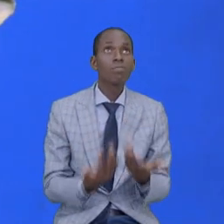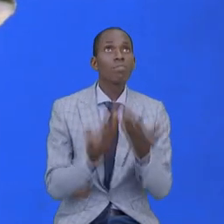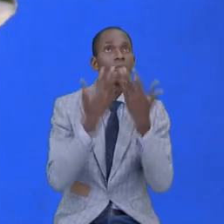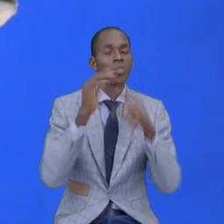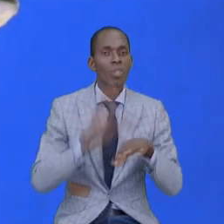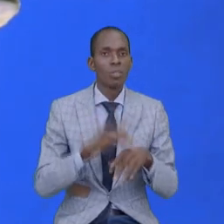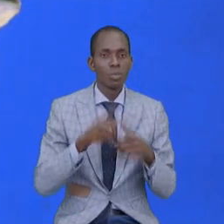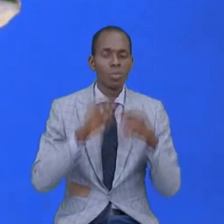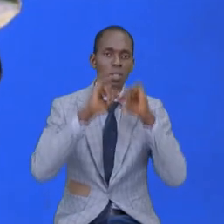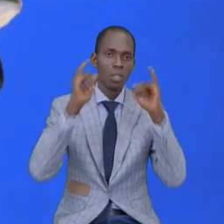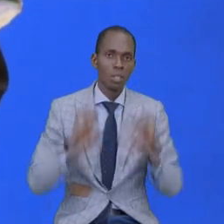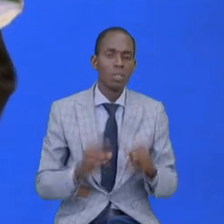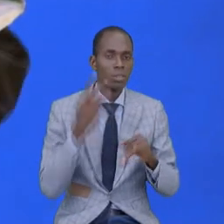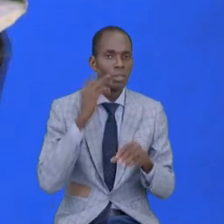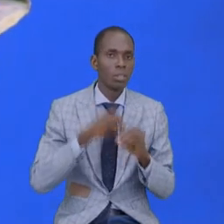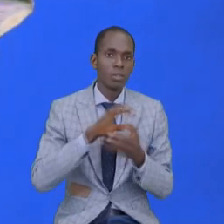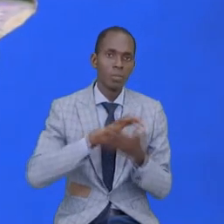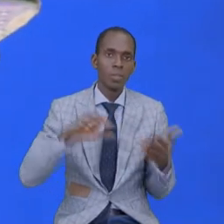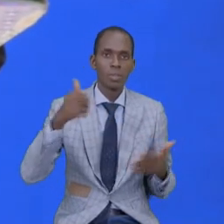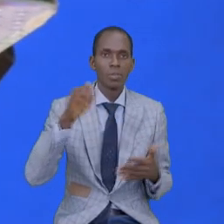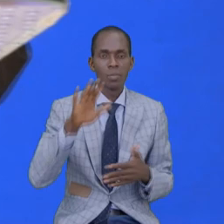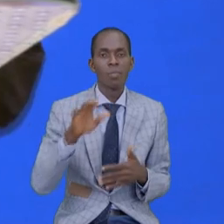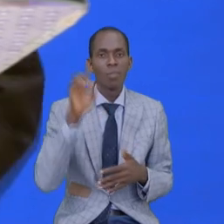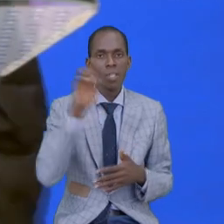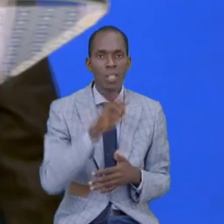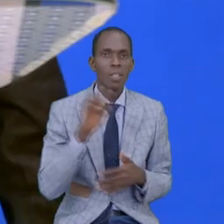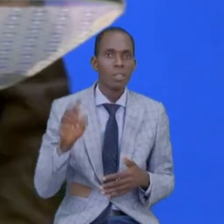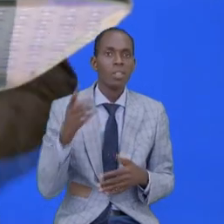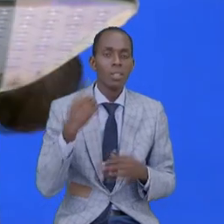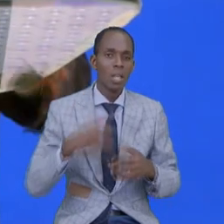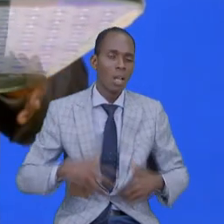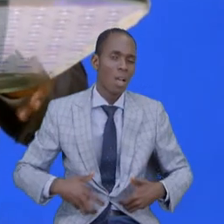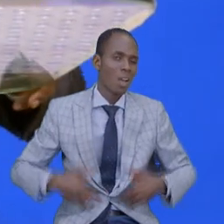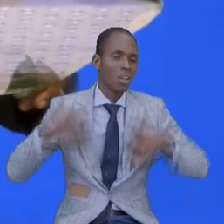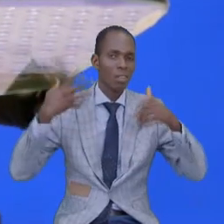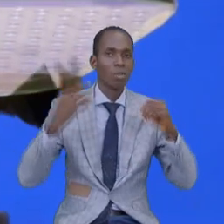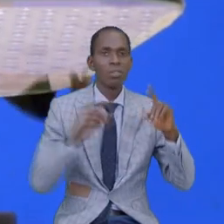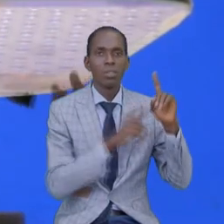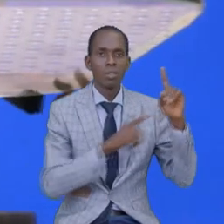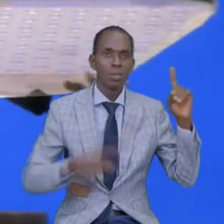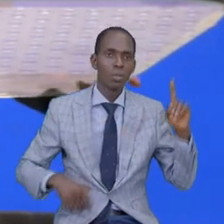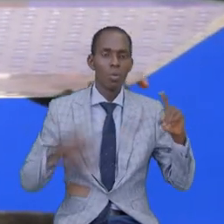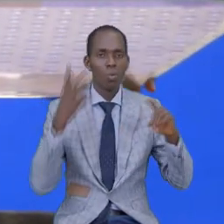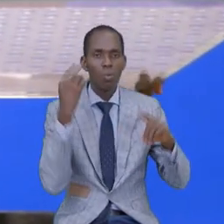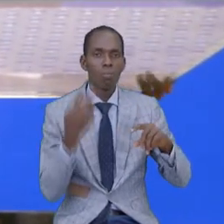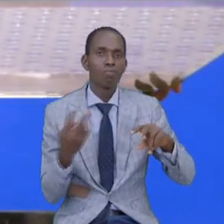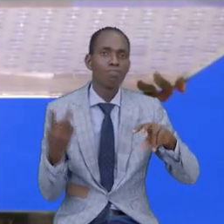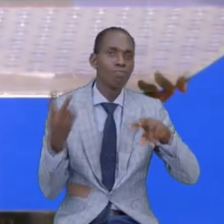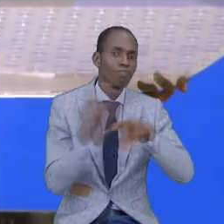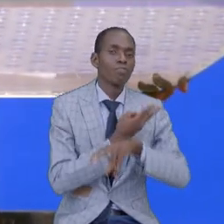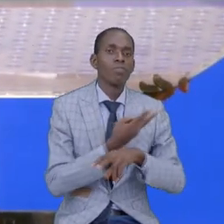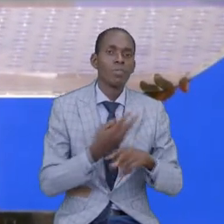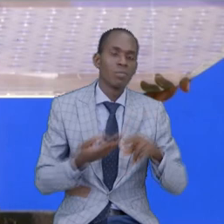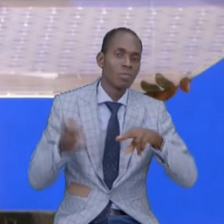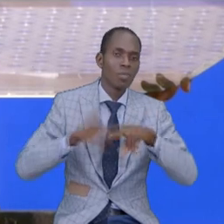verse 15. In verse 15, therefore the anger of the Lord was kindled